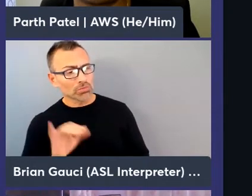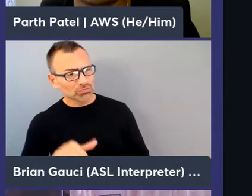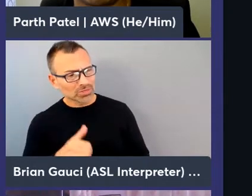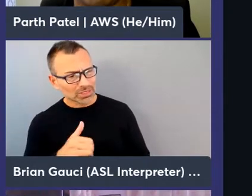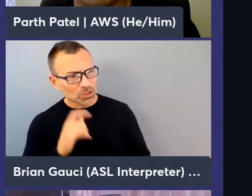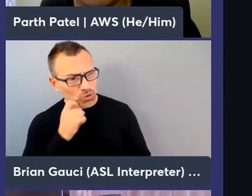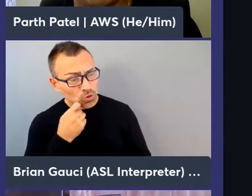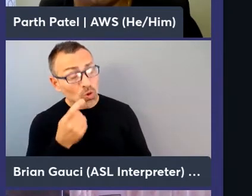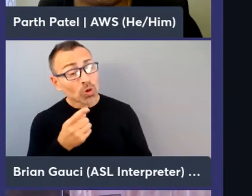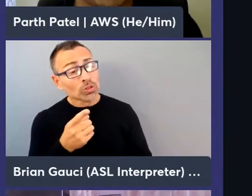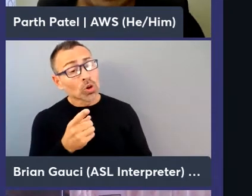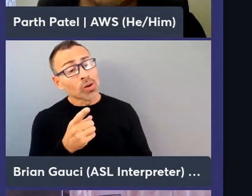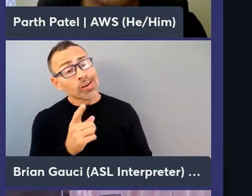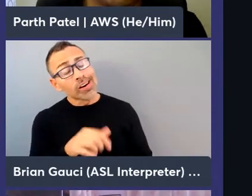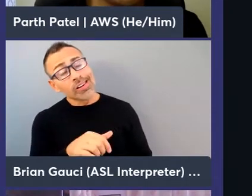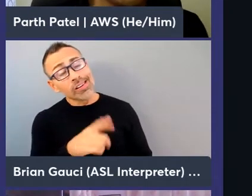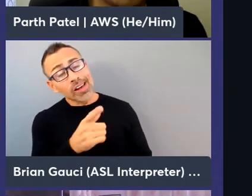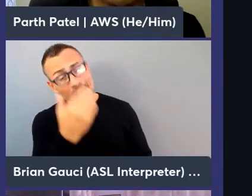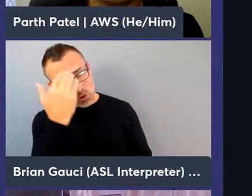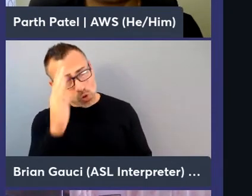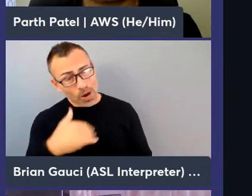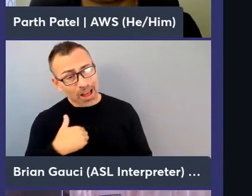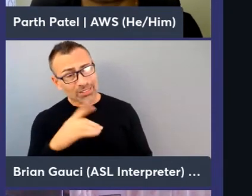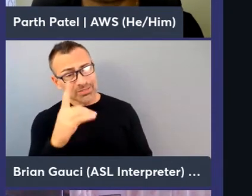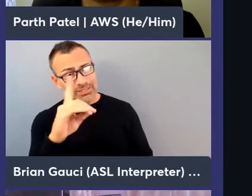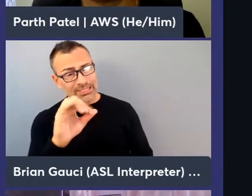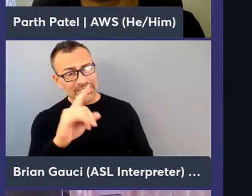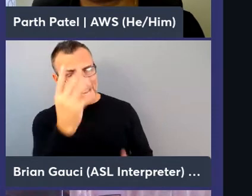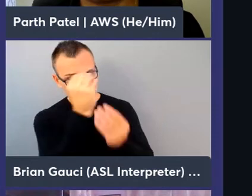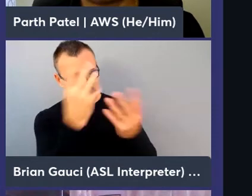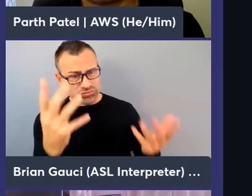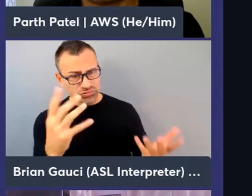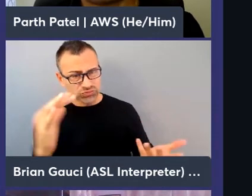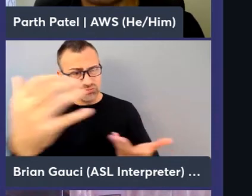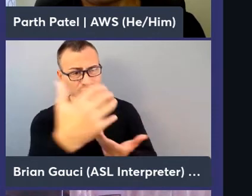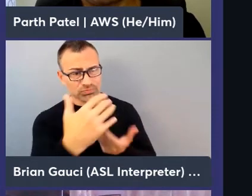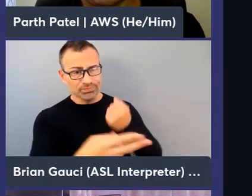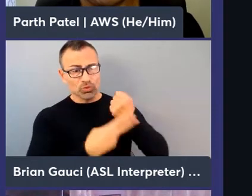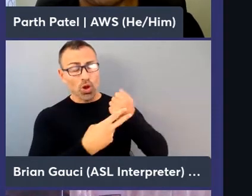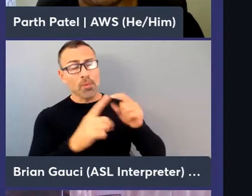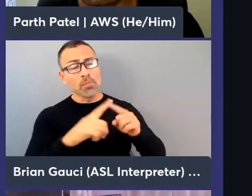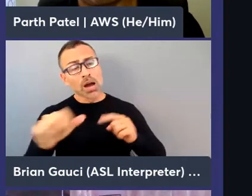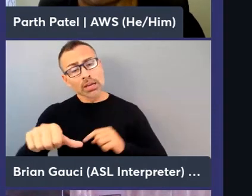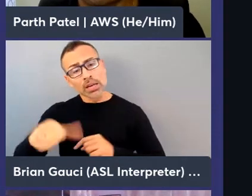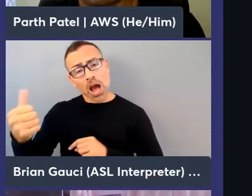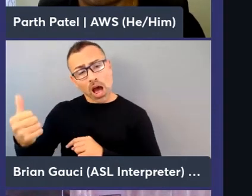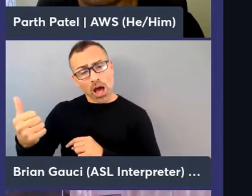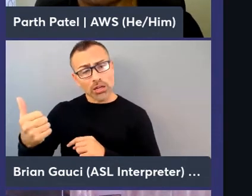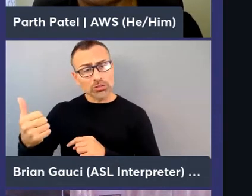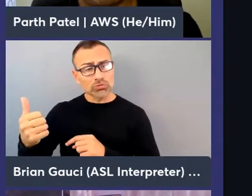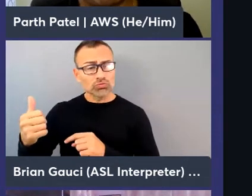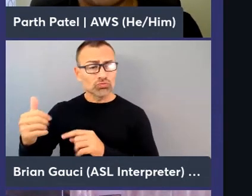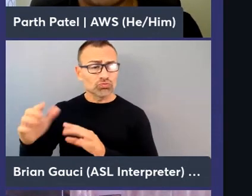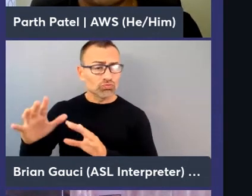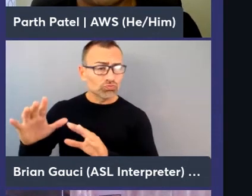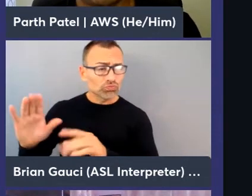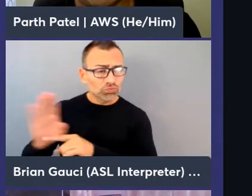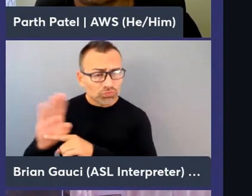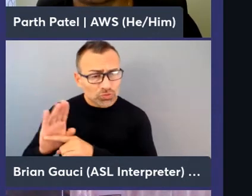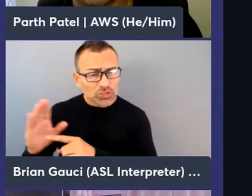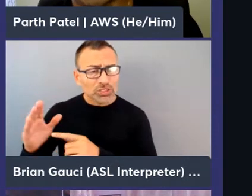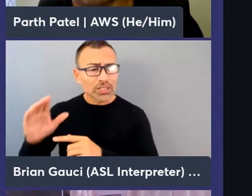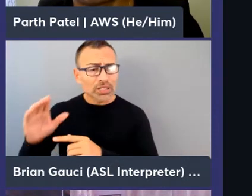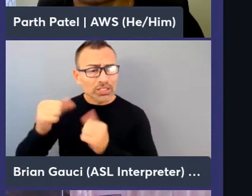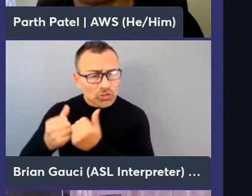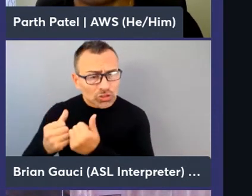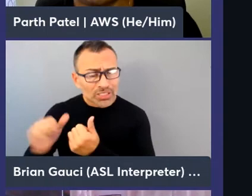data? Oh yeah, so that is a good part, right? So we already work with different agency to